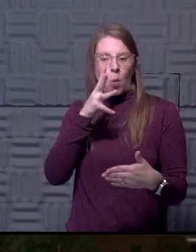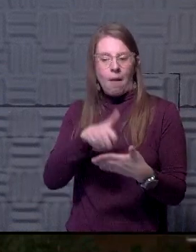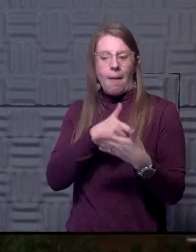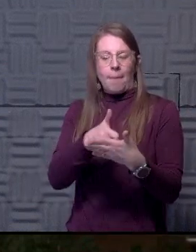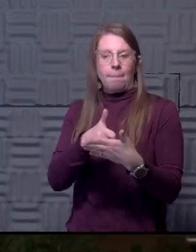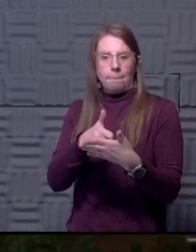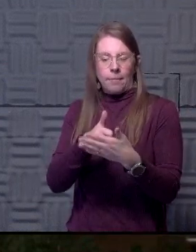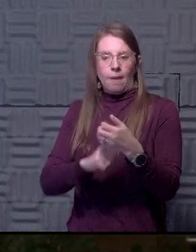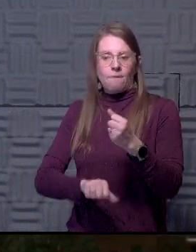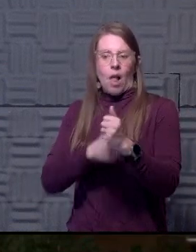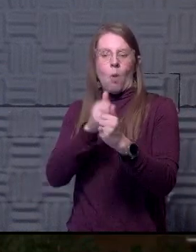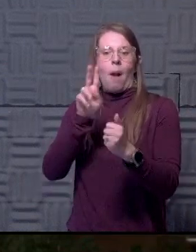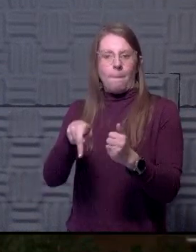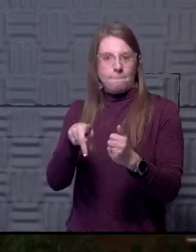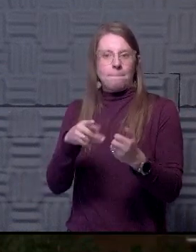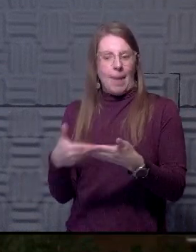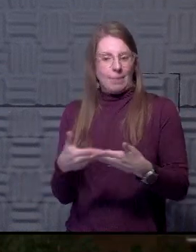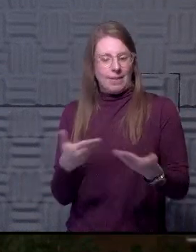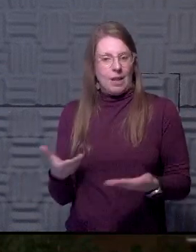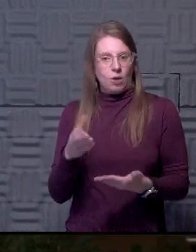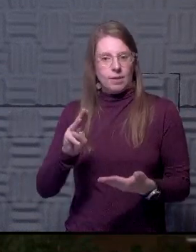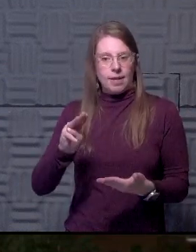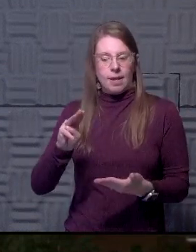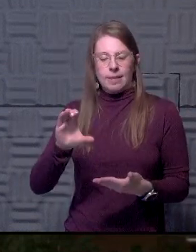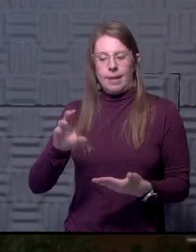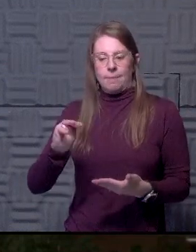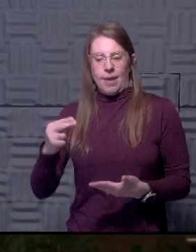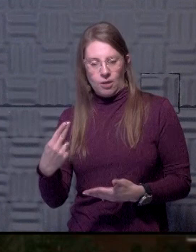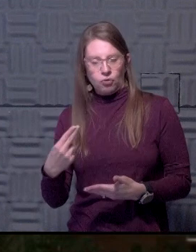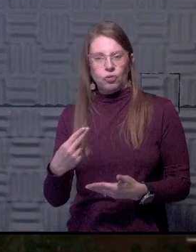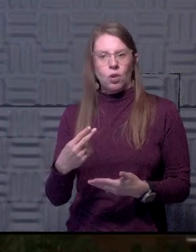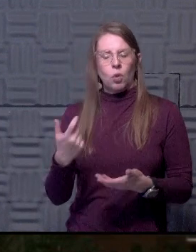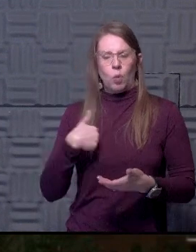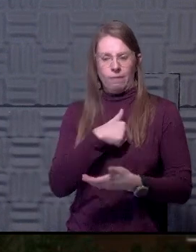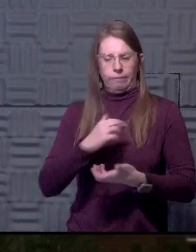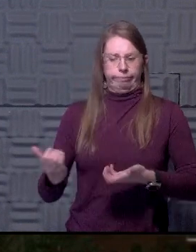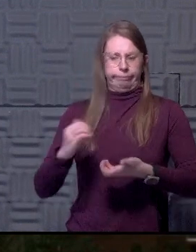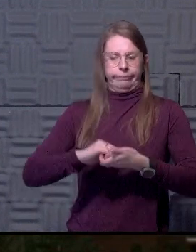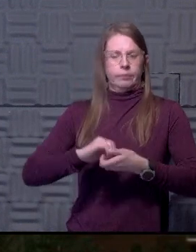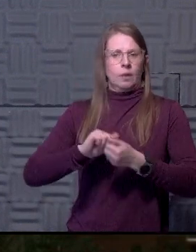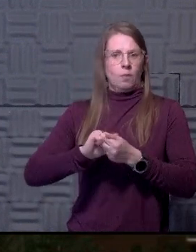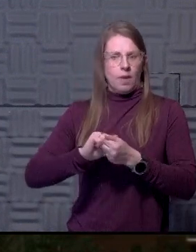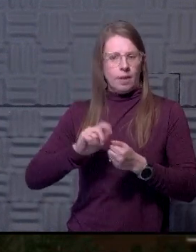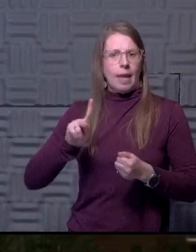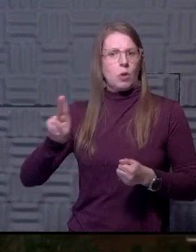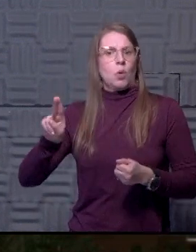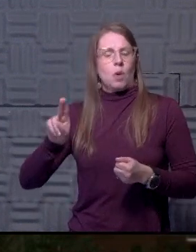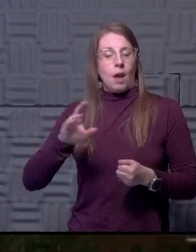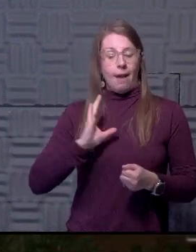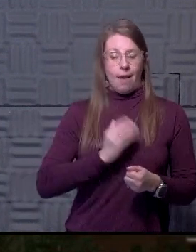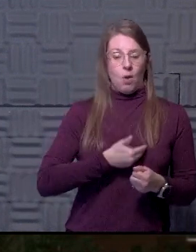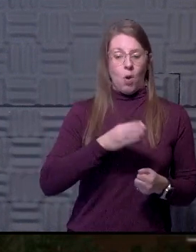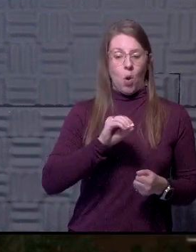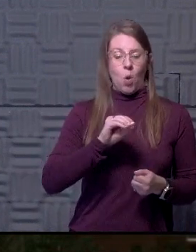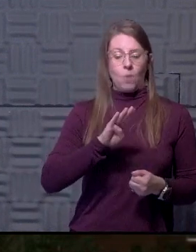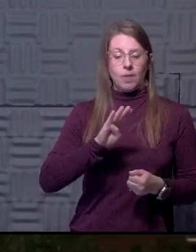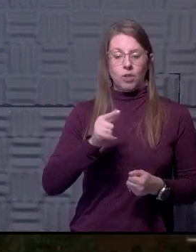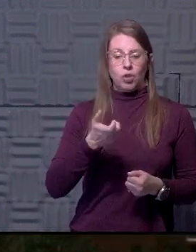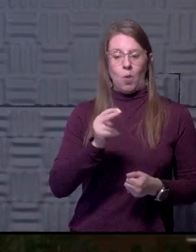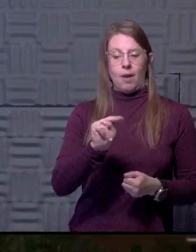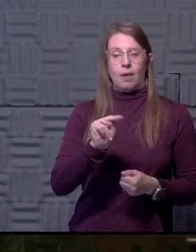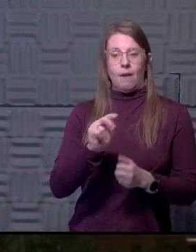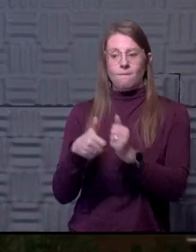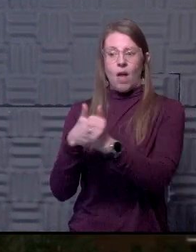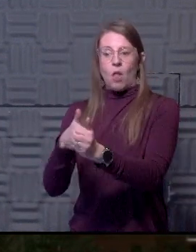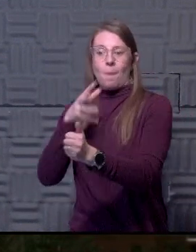following up the babies. We've done studies like this in collaboration with KU in the past, where our OBGYNs folks follow the mothers,